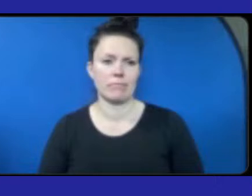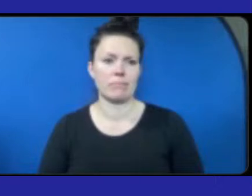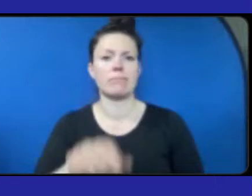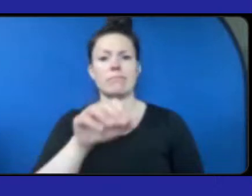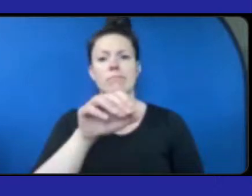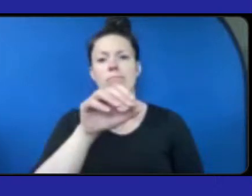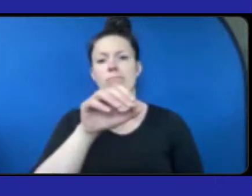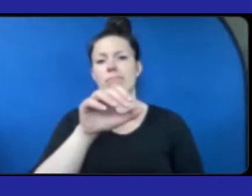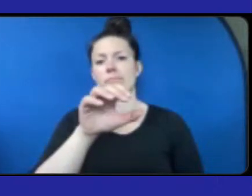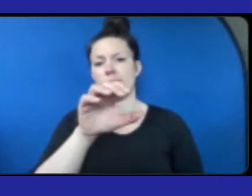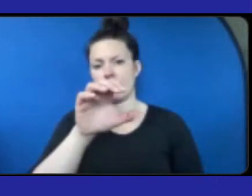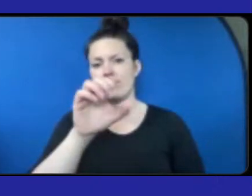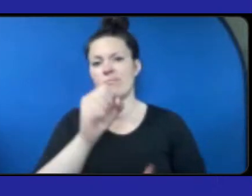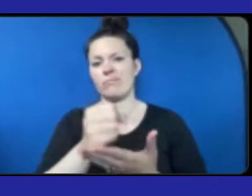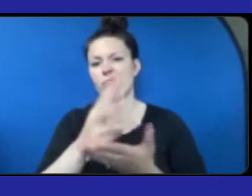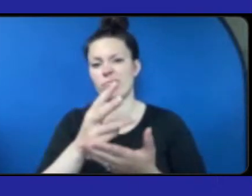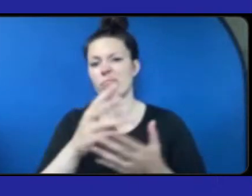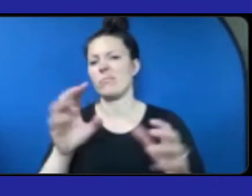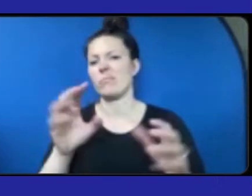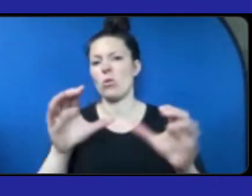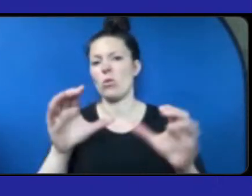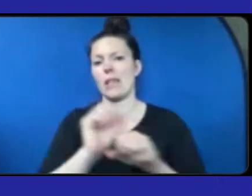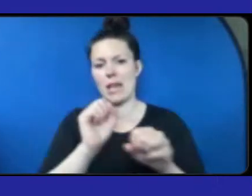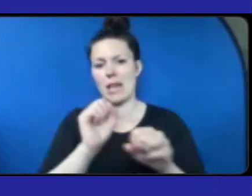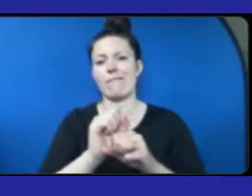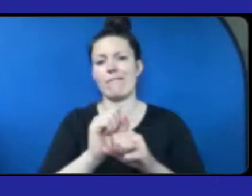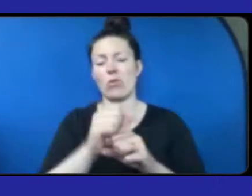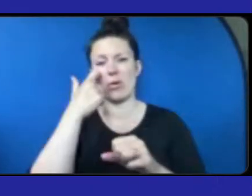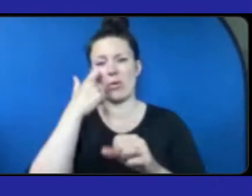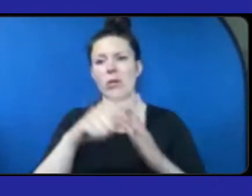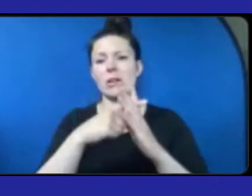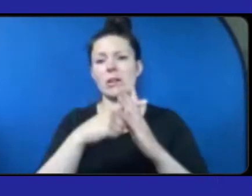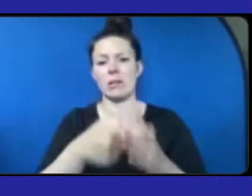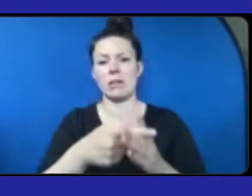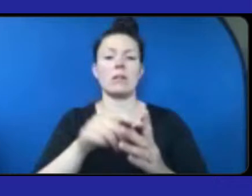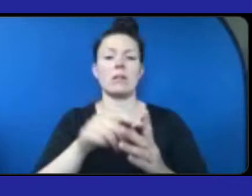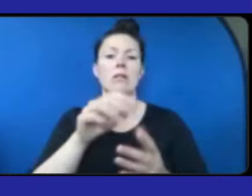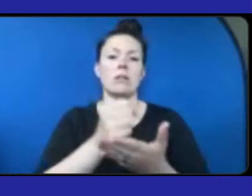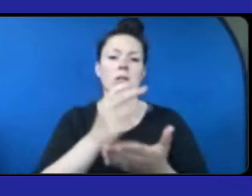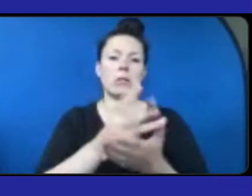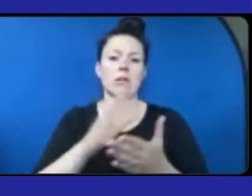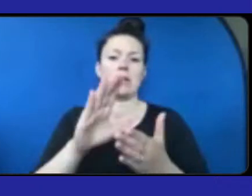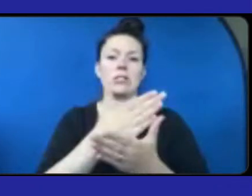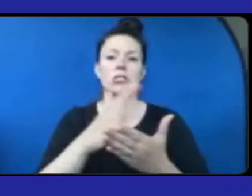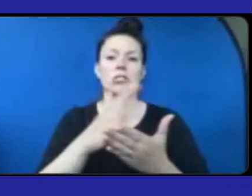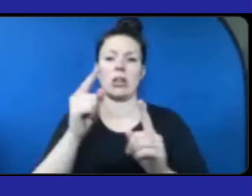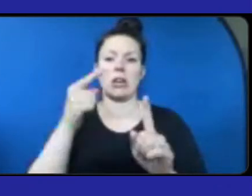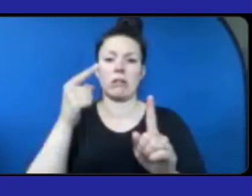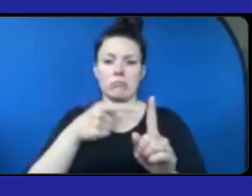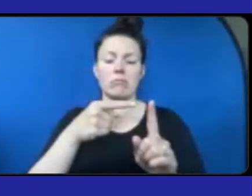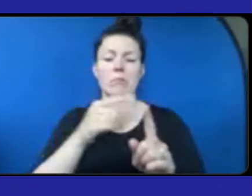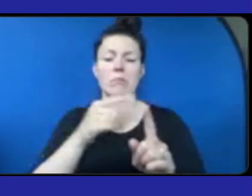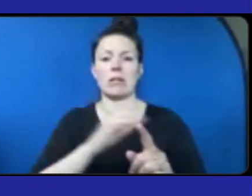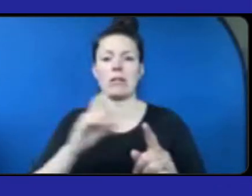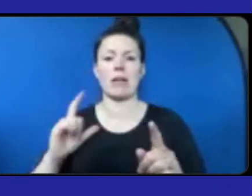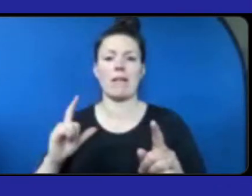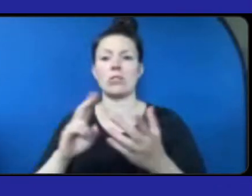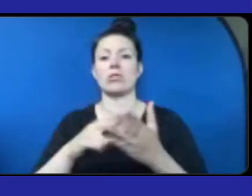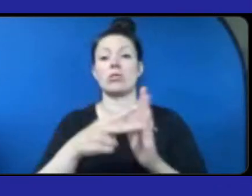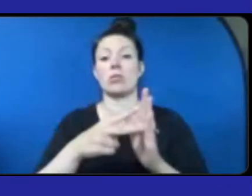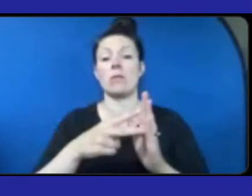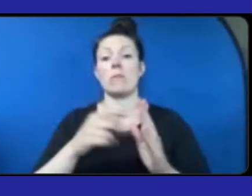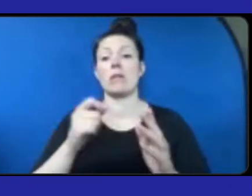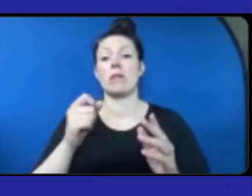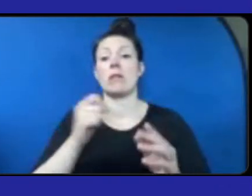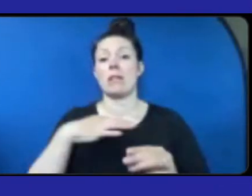Social work, we're doing a lot within the social work domain. We most recently launched the Social Work Shared Governance Council, where the